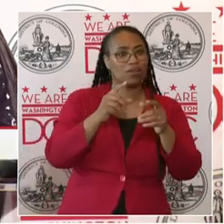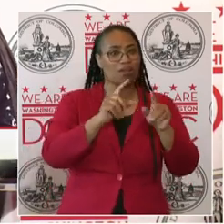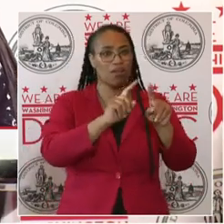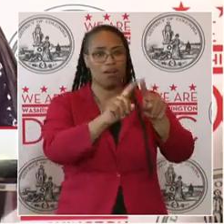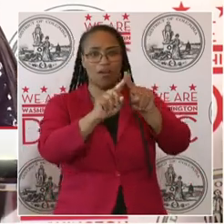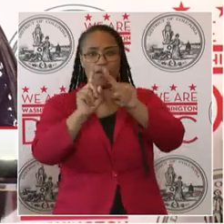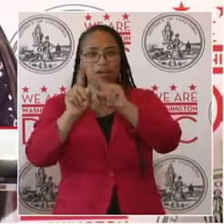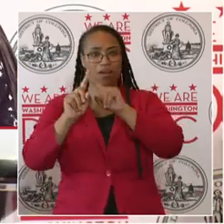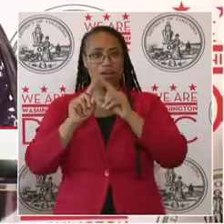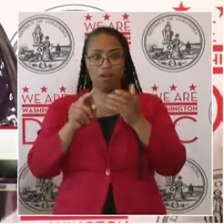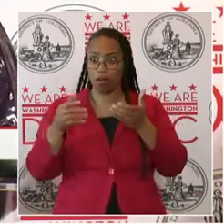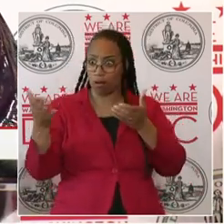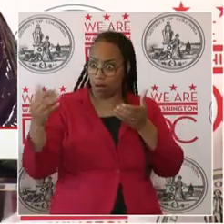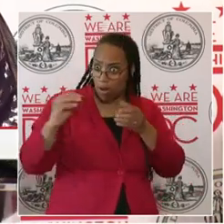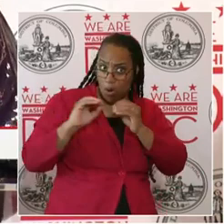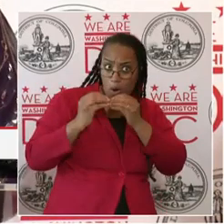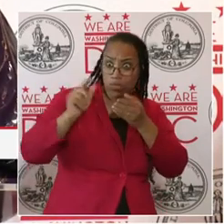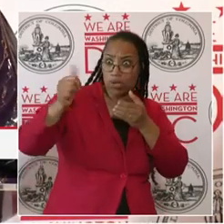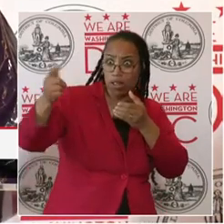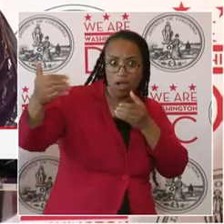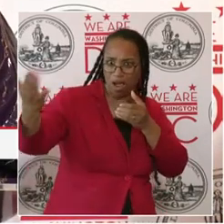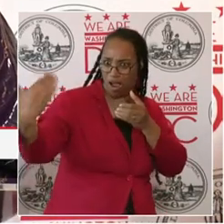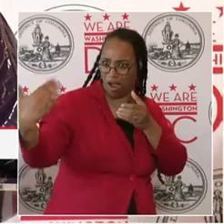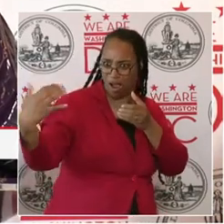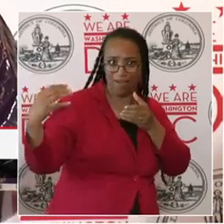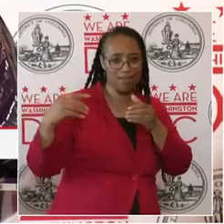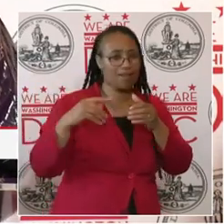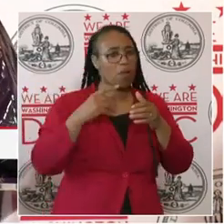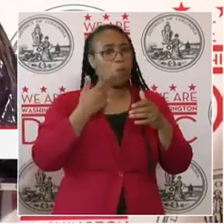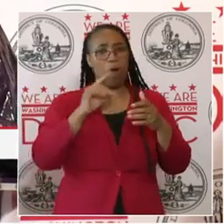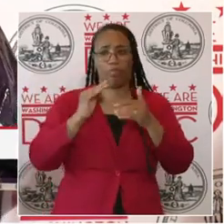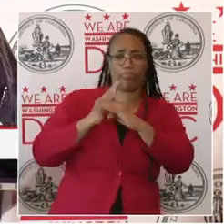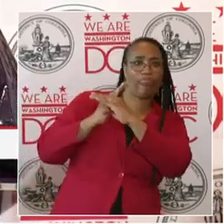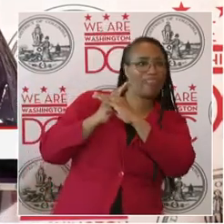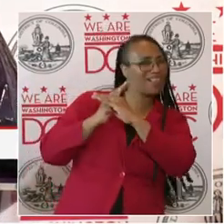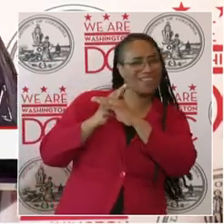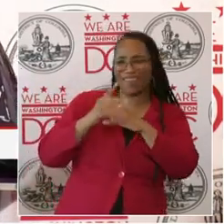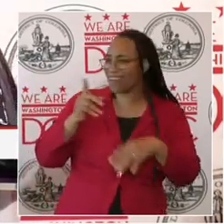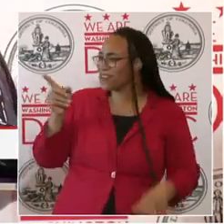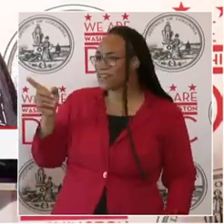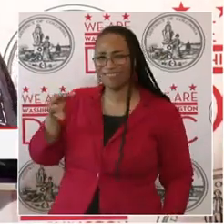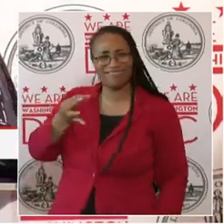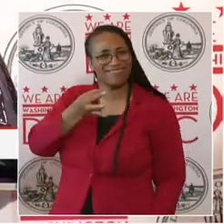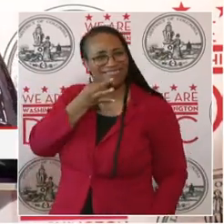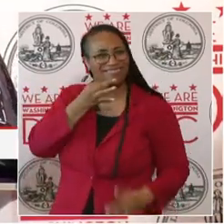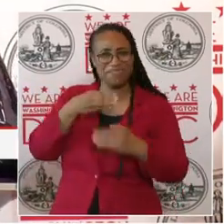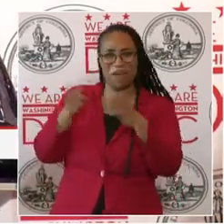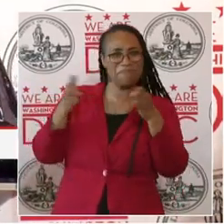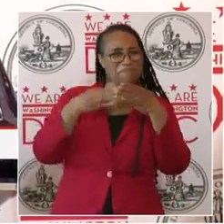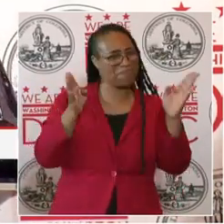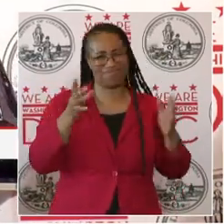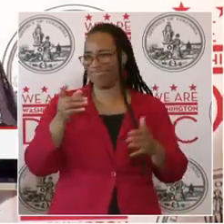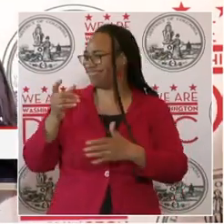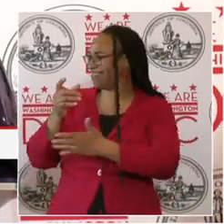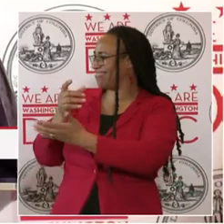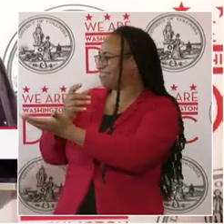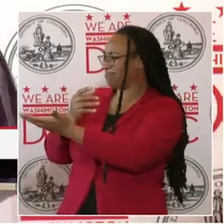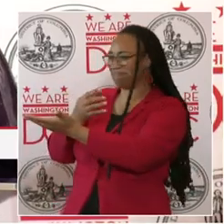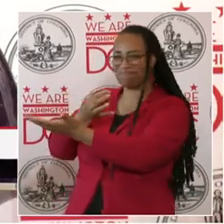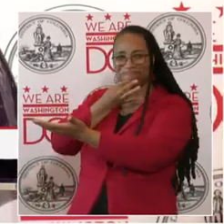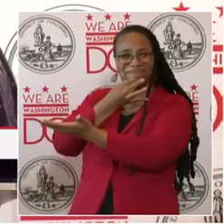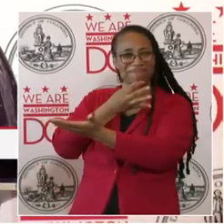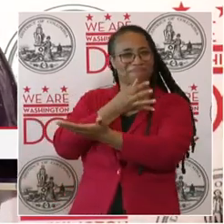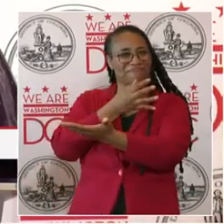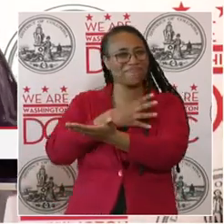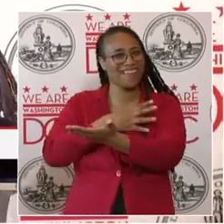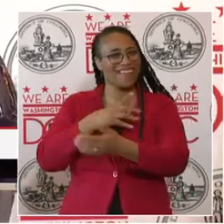that we're going to salute you, Lupe, and say, yes, ma'am. At this time, we're going to have all of the awardees come and